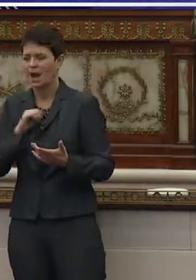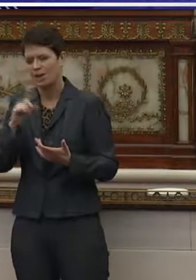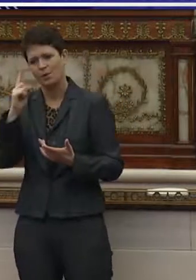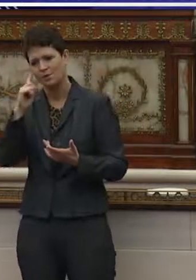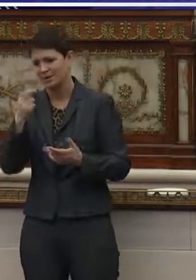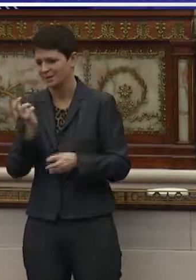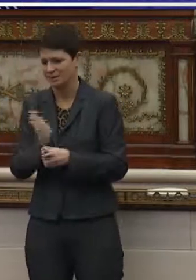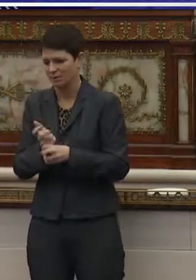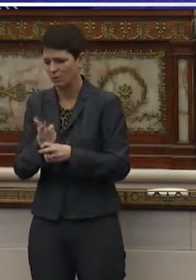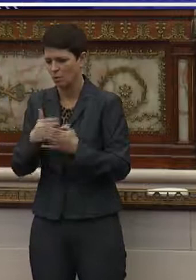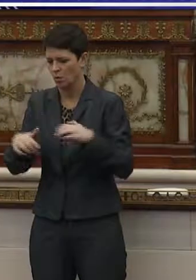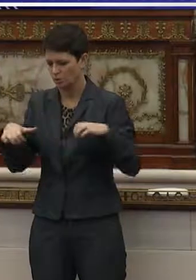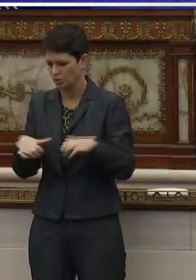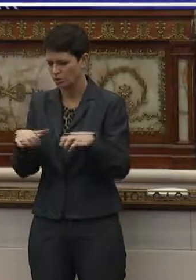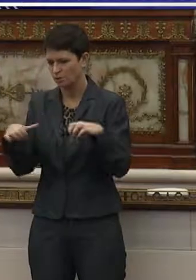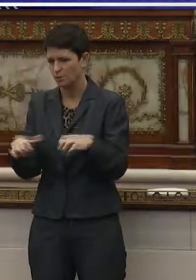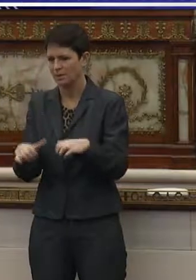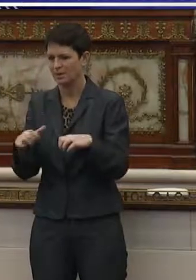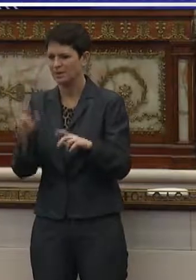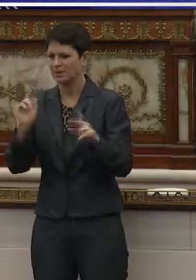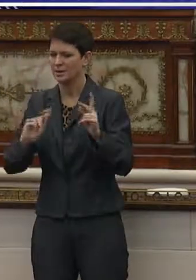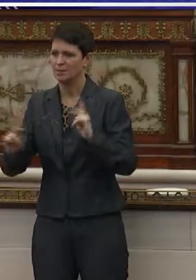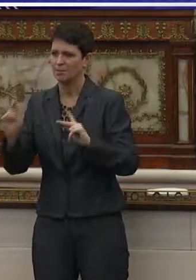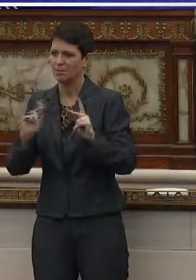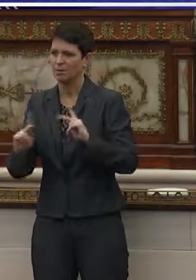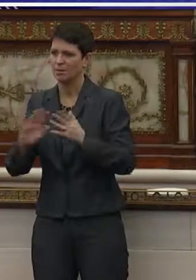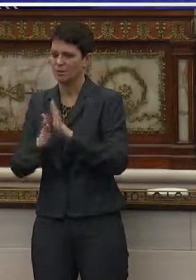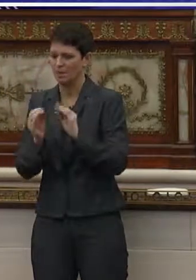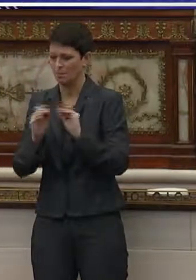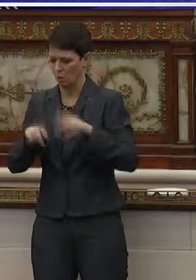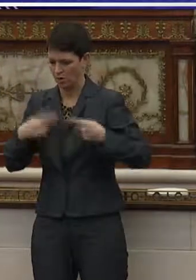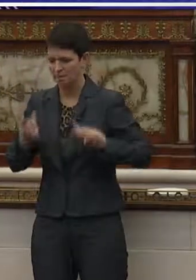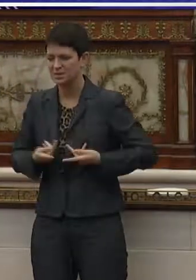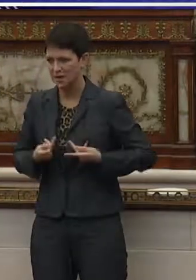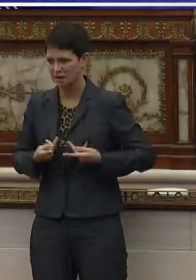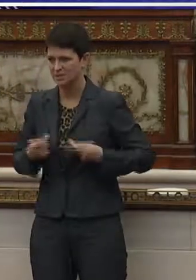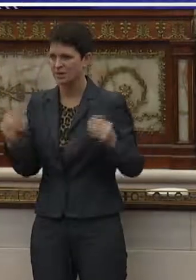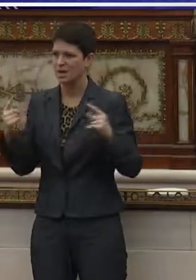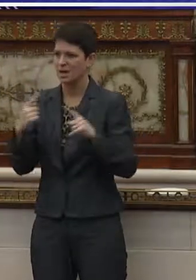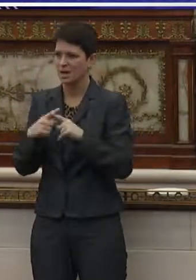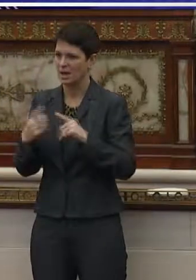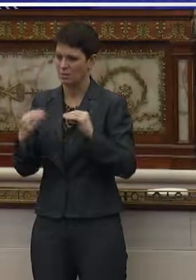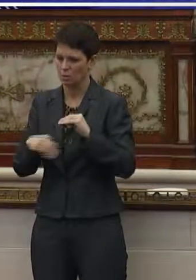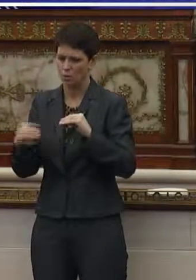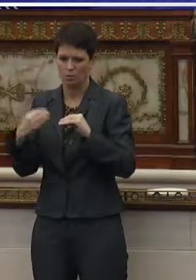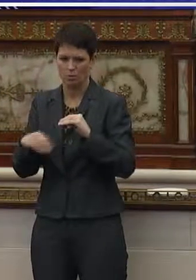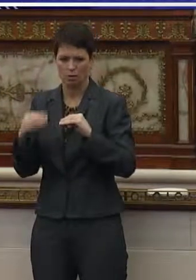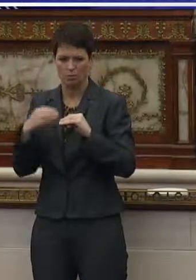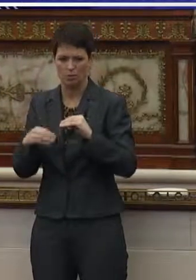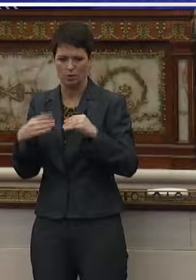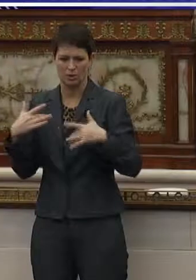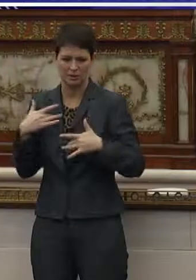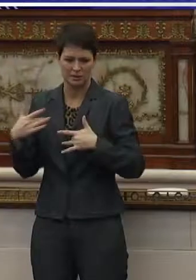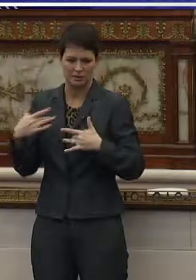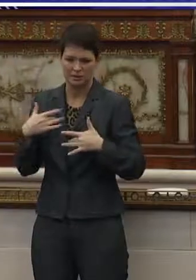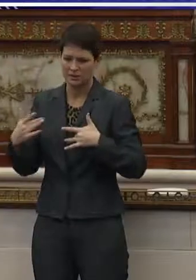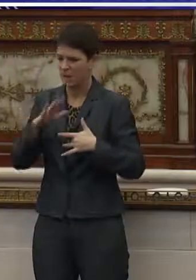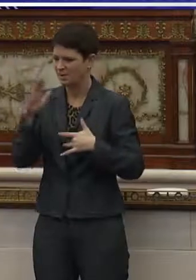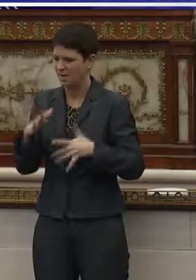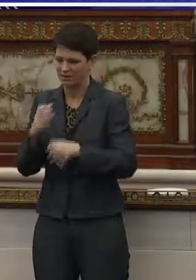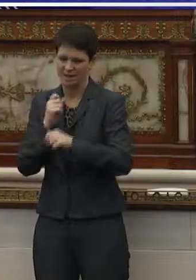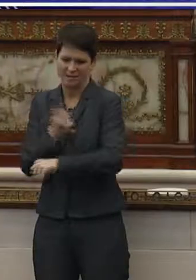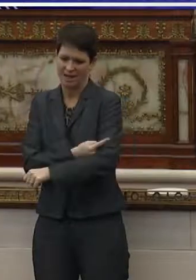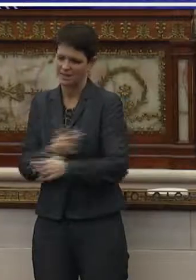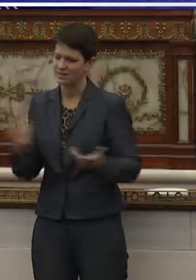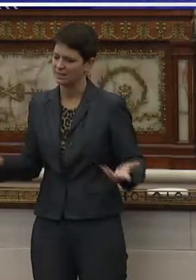it's difficult. What we're doing is people are getting more and more upset and more weary that they are never going to be able